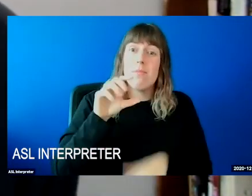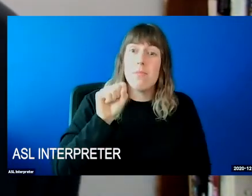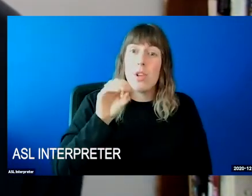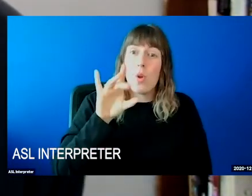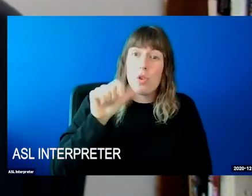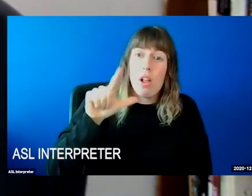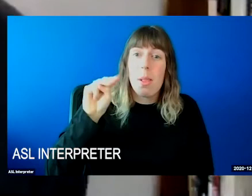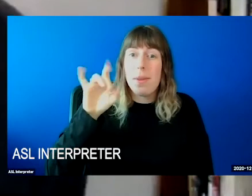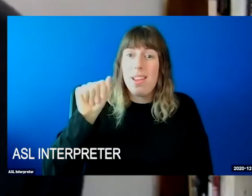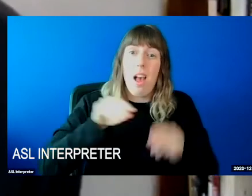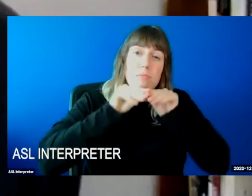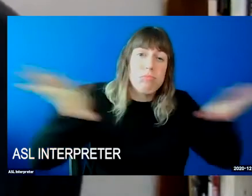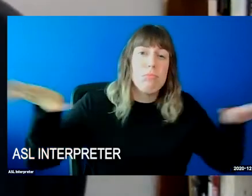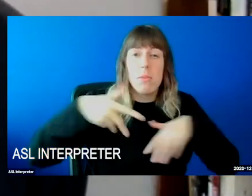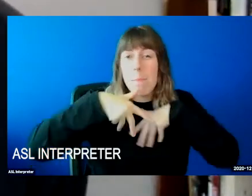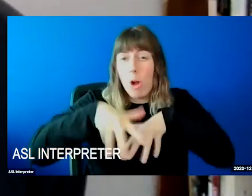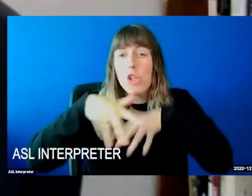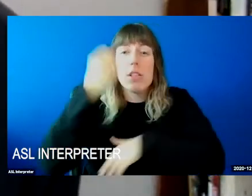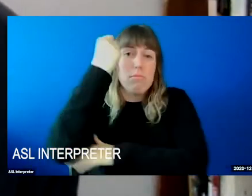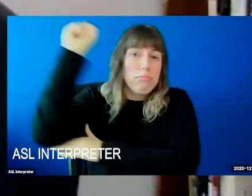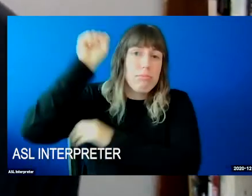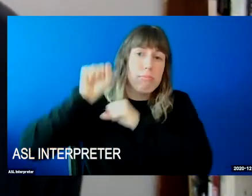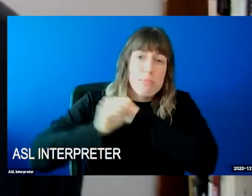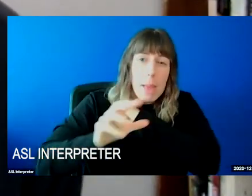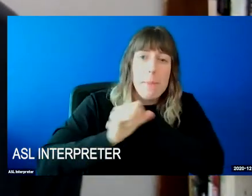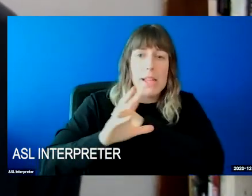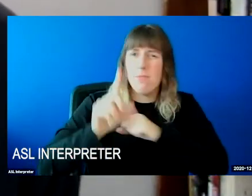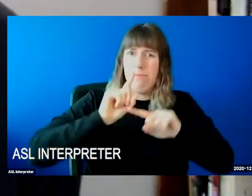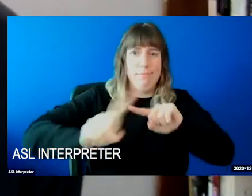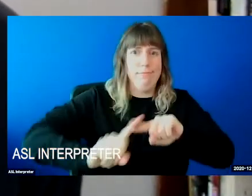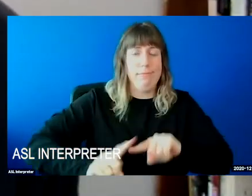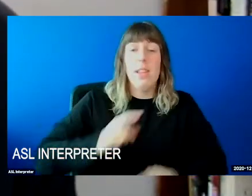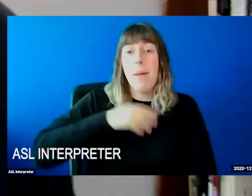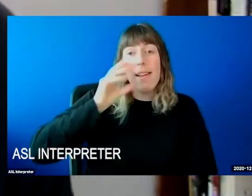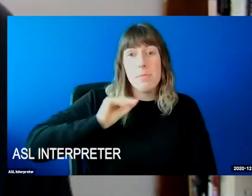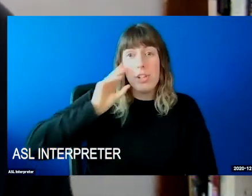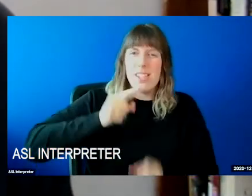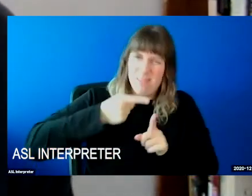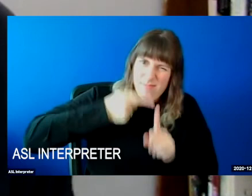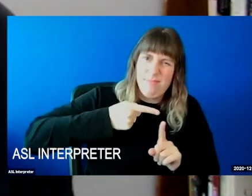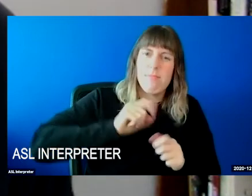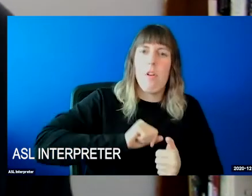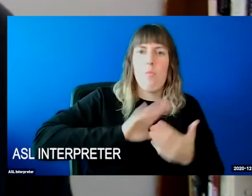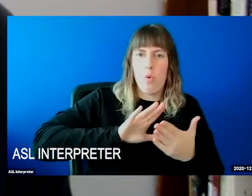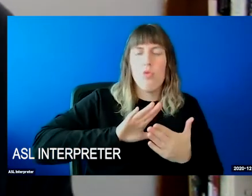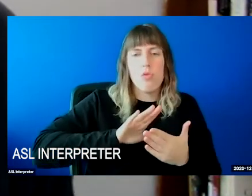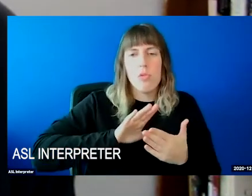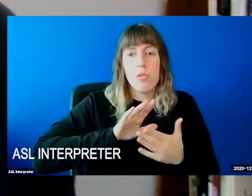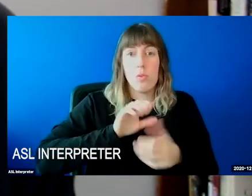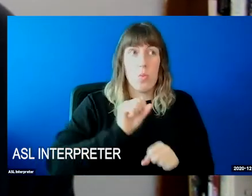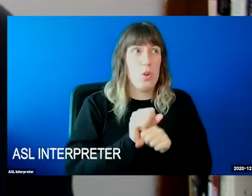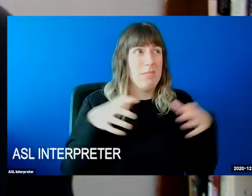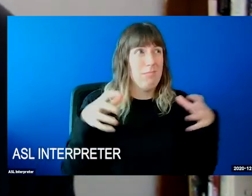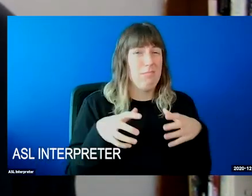things, marches, campaigns, etc. My experience is with a very specific approach of working with 40 or